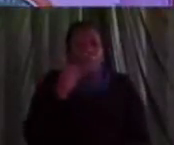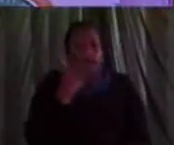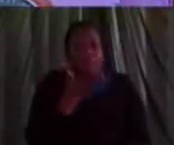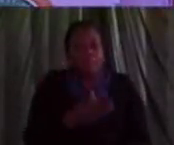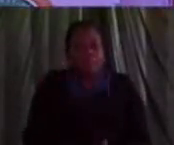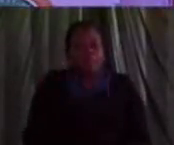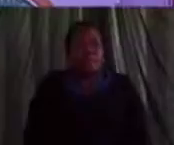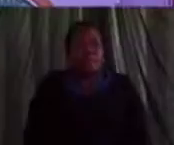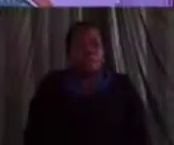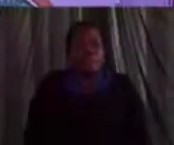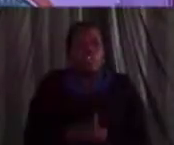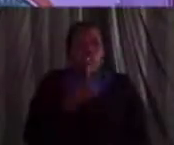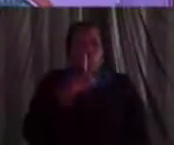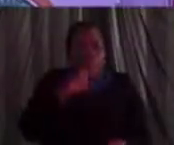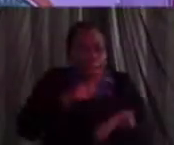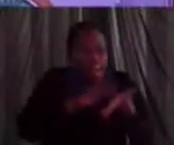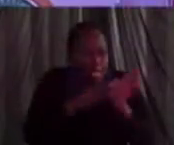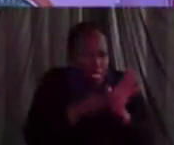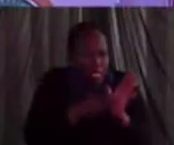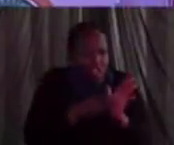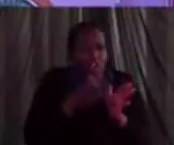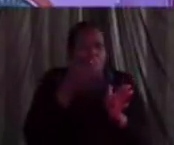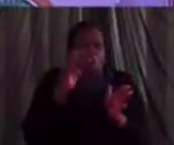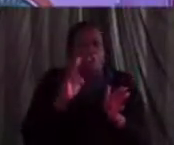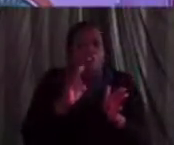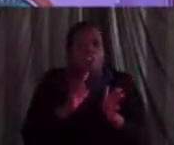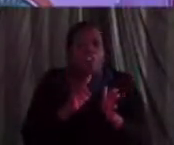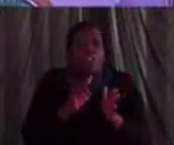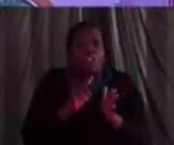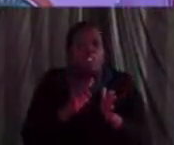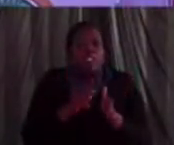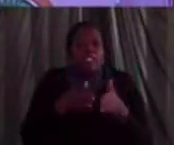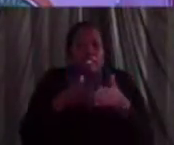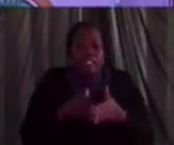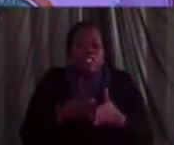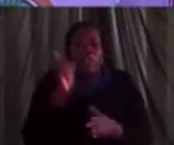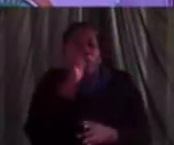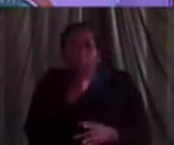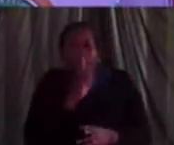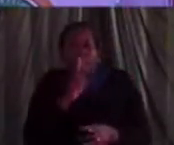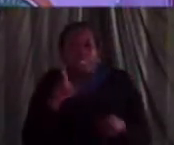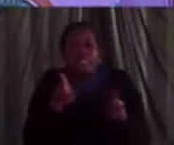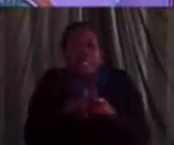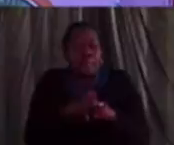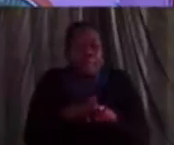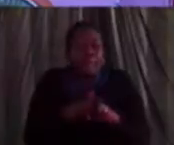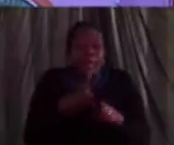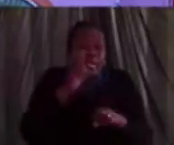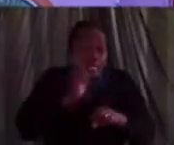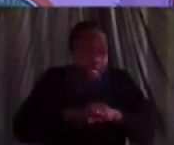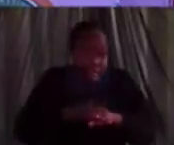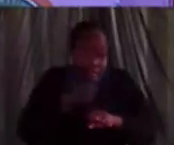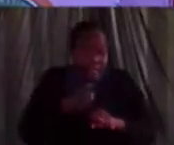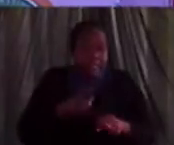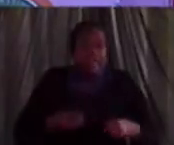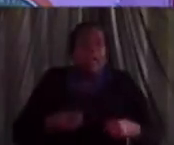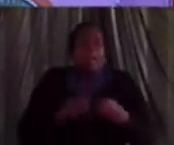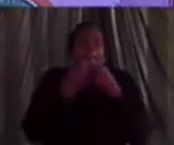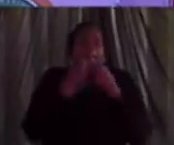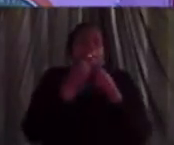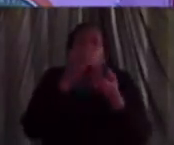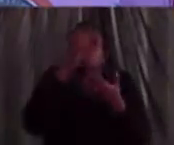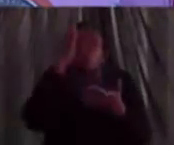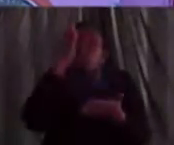Your definition of sexual harassment is respectable. When that happens, it truly amounts